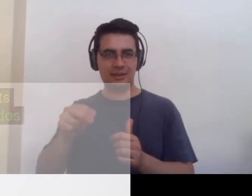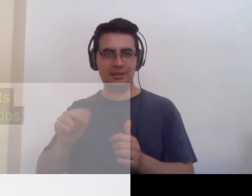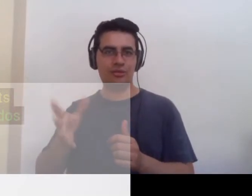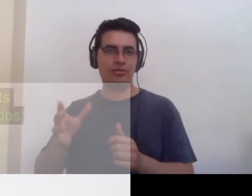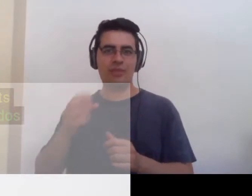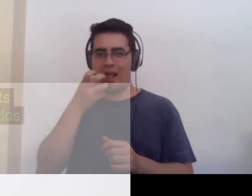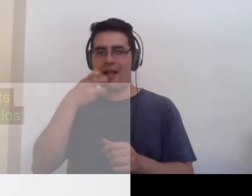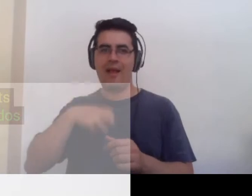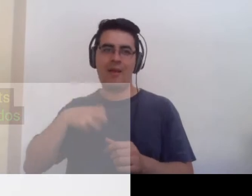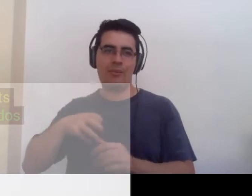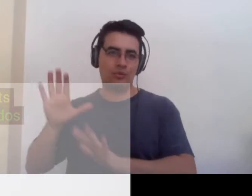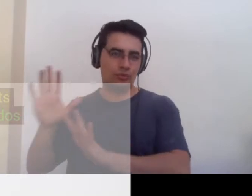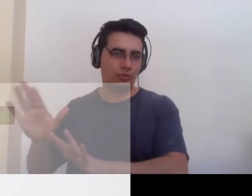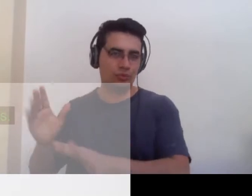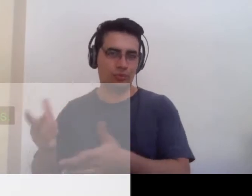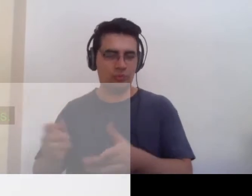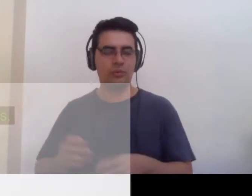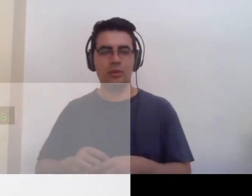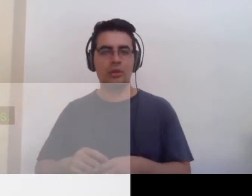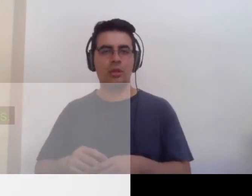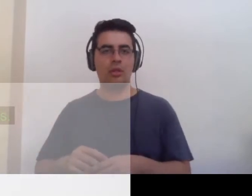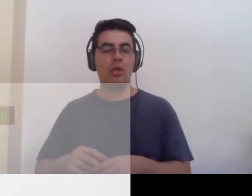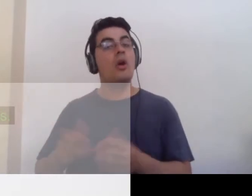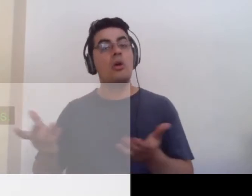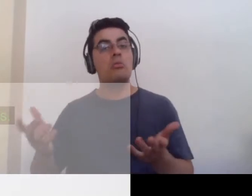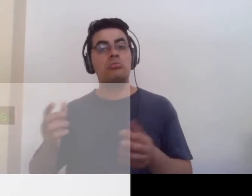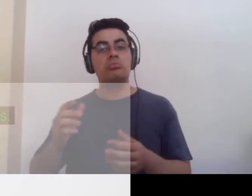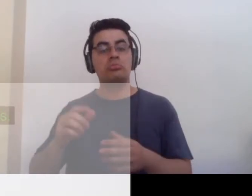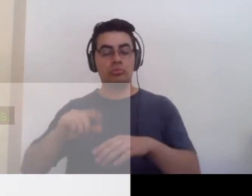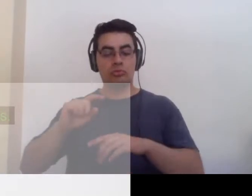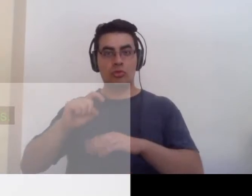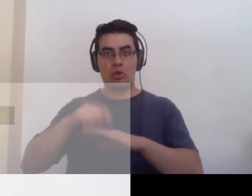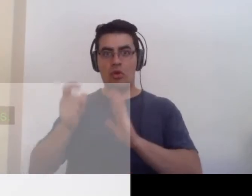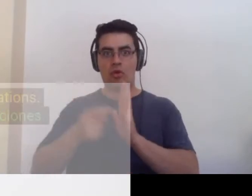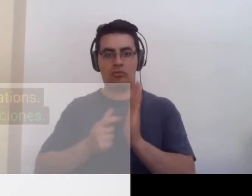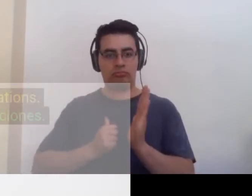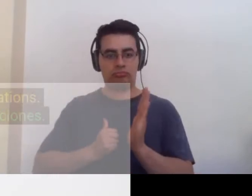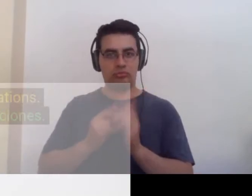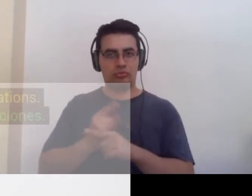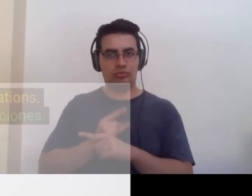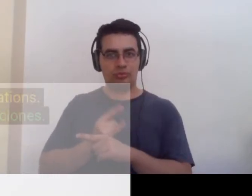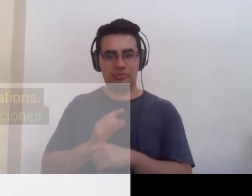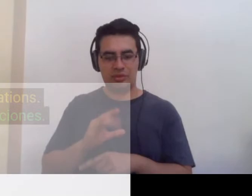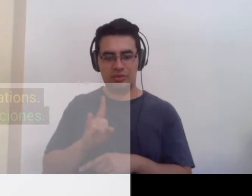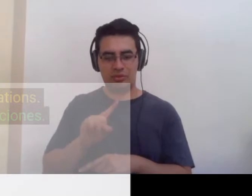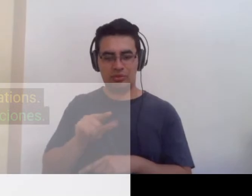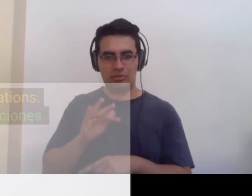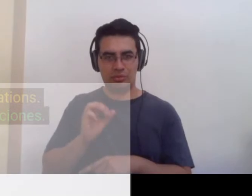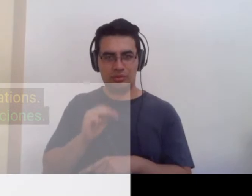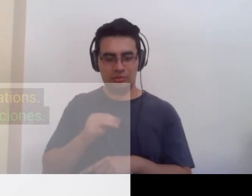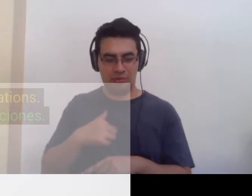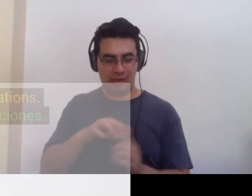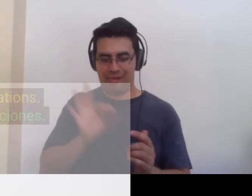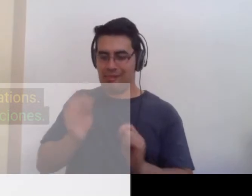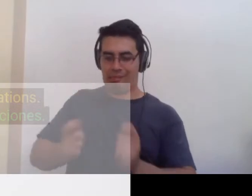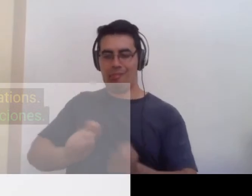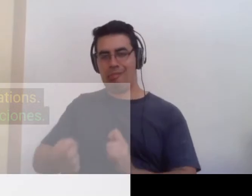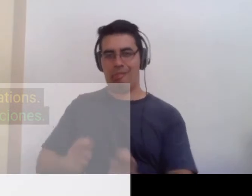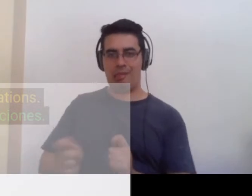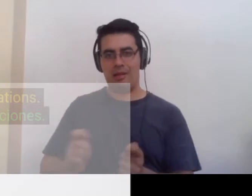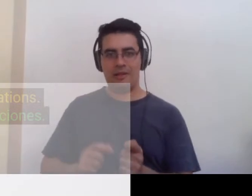we've built totally custom widgets to match our own designs. Now let's bring those widgets to life with